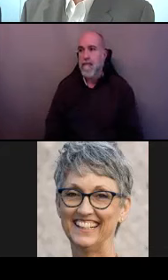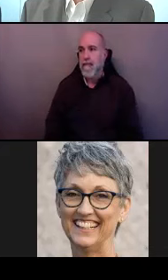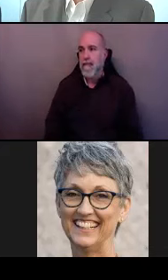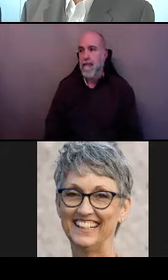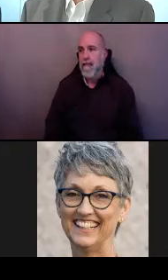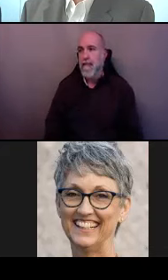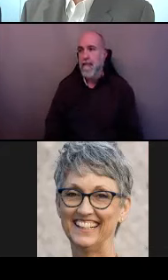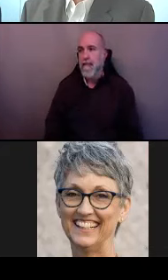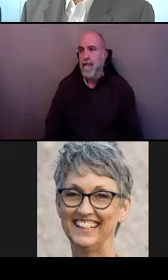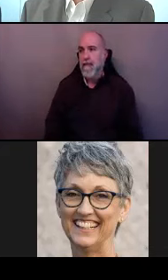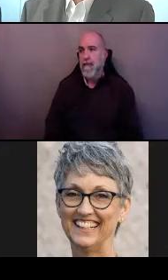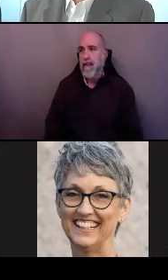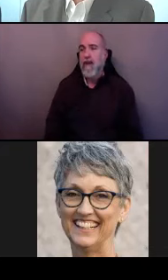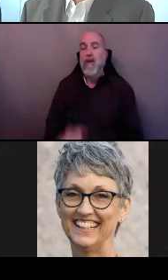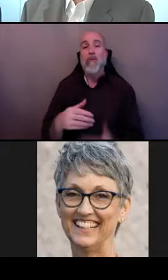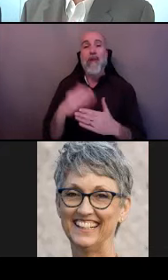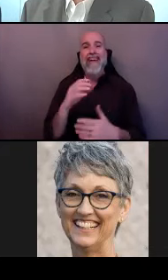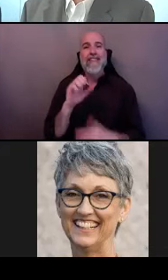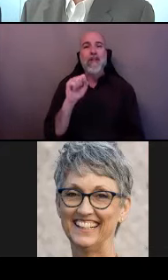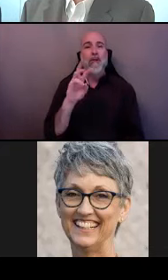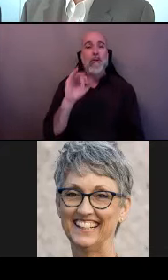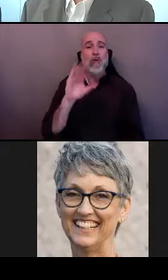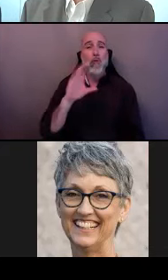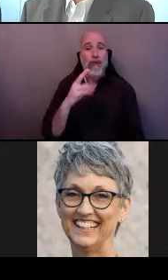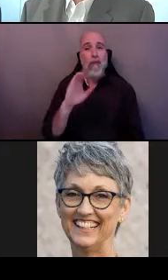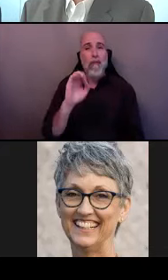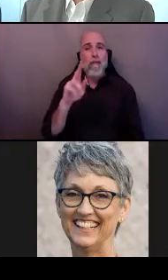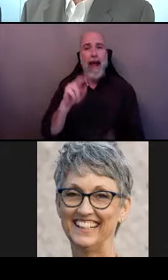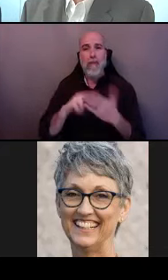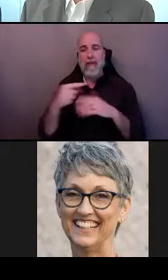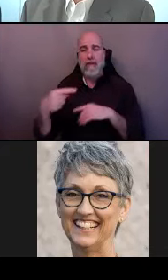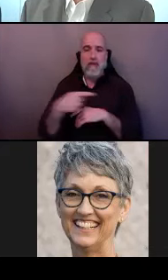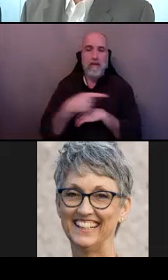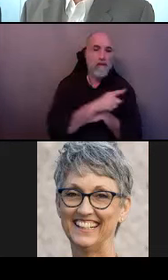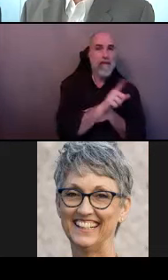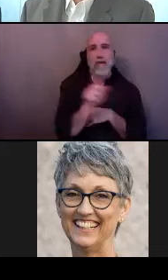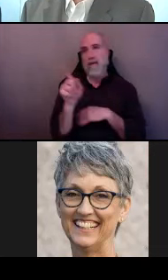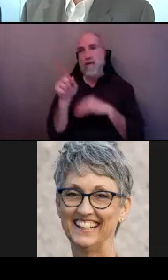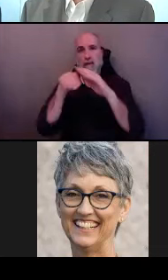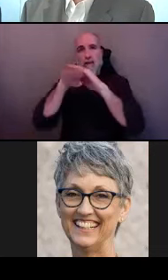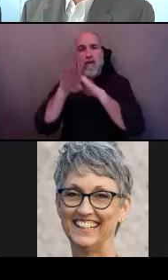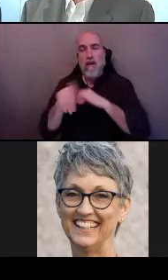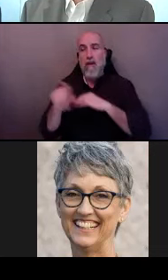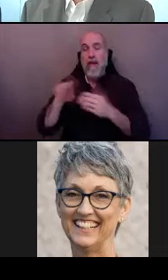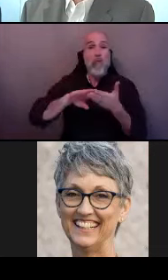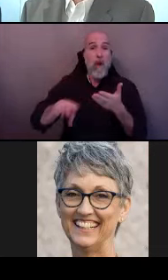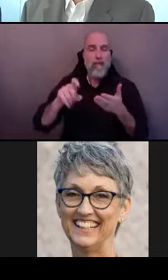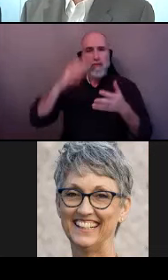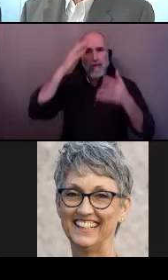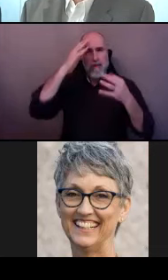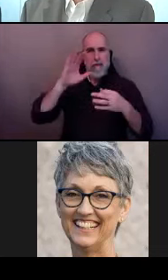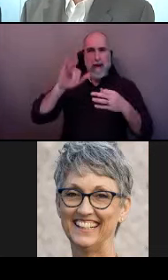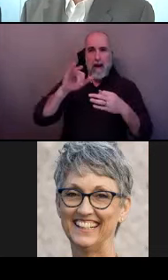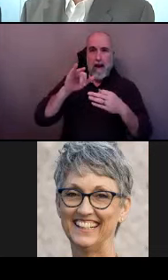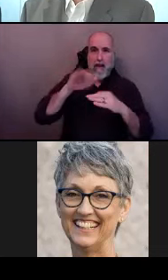So the next option is a switchback waiver requirements. So a switchback waiver shall be determined by the slope between